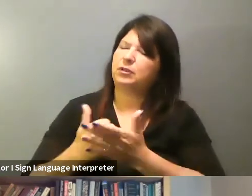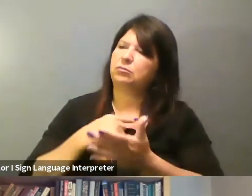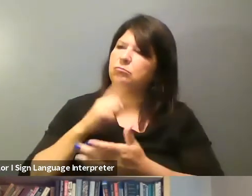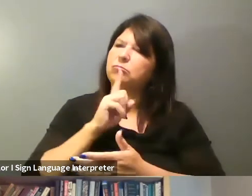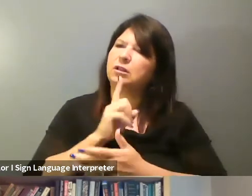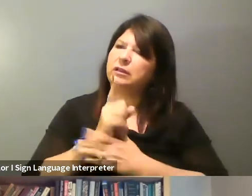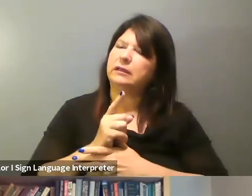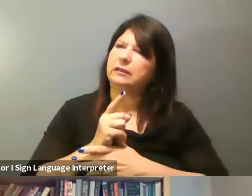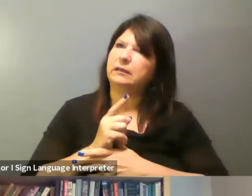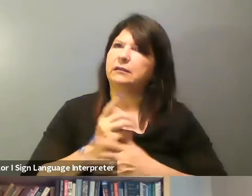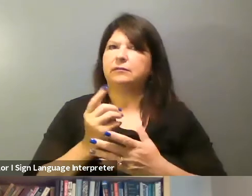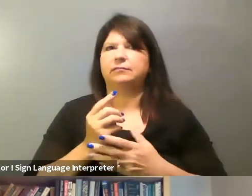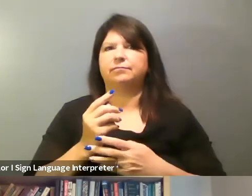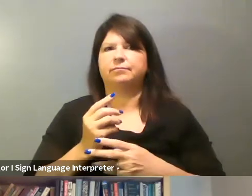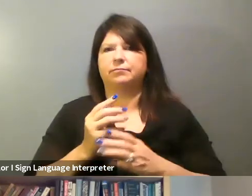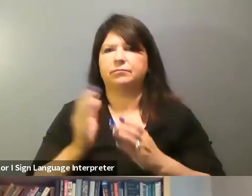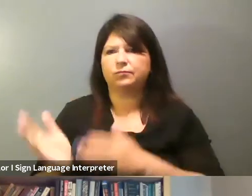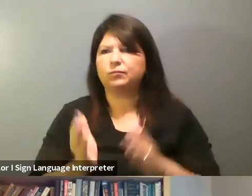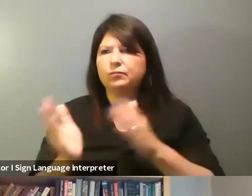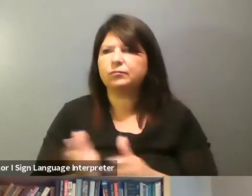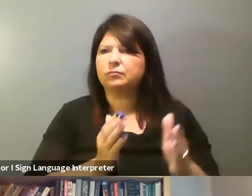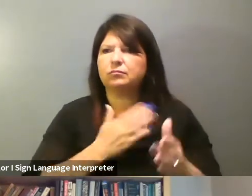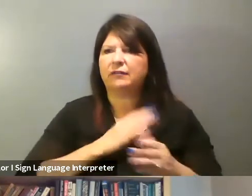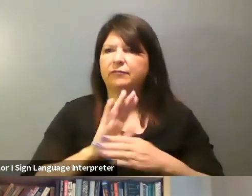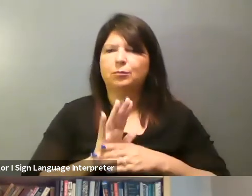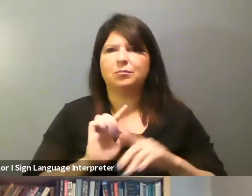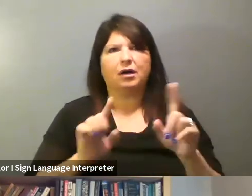I was so nervous to actually edit it because